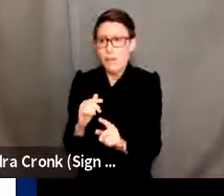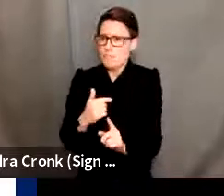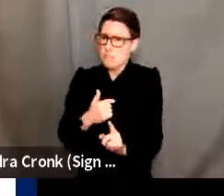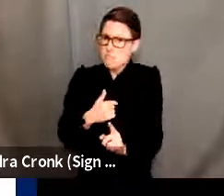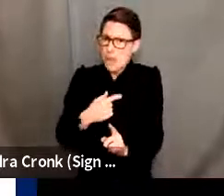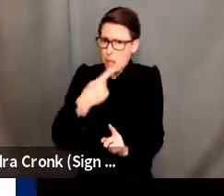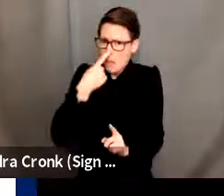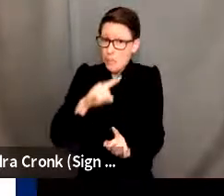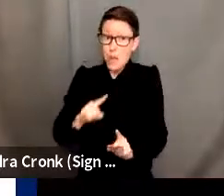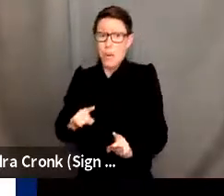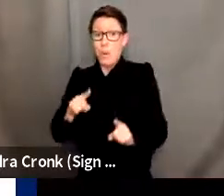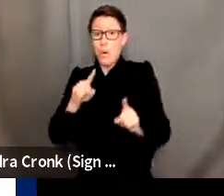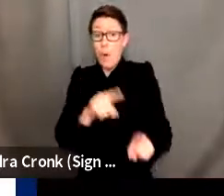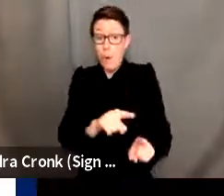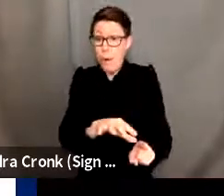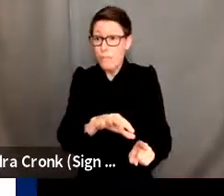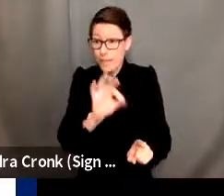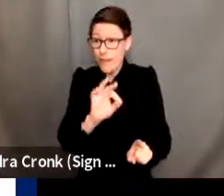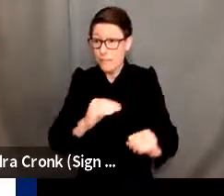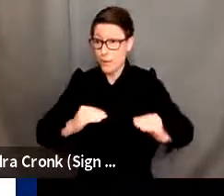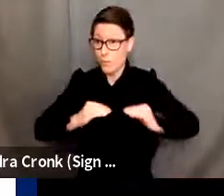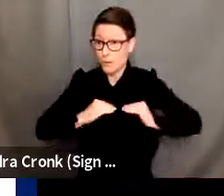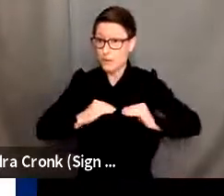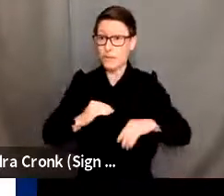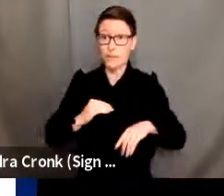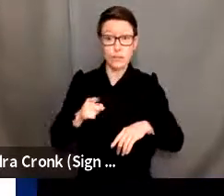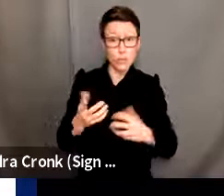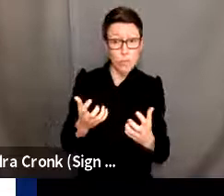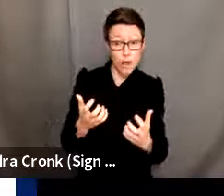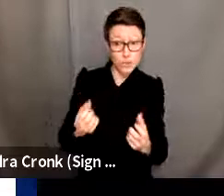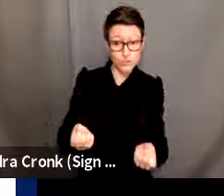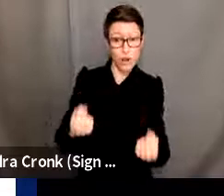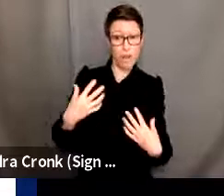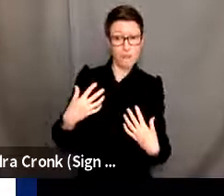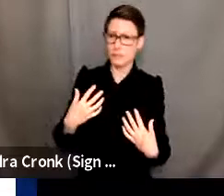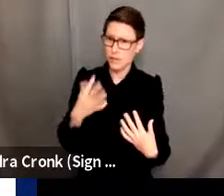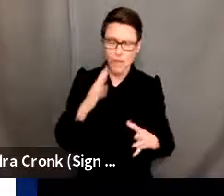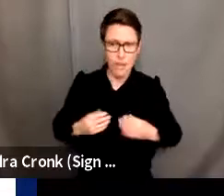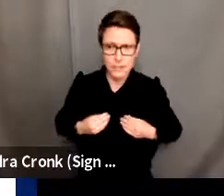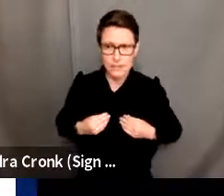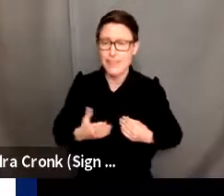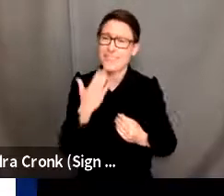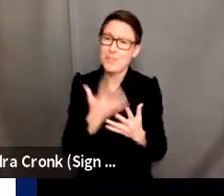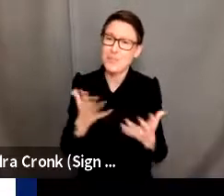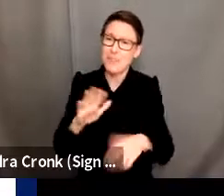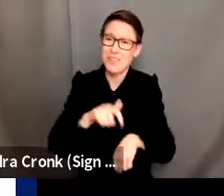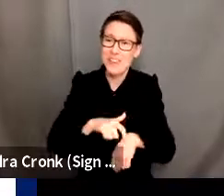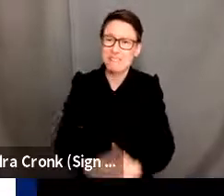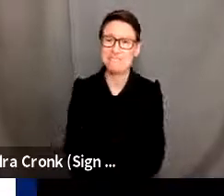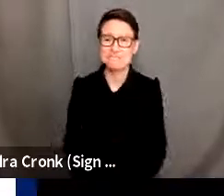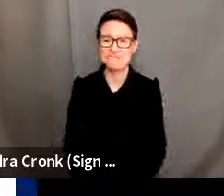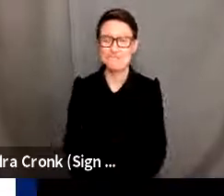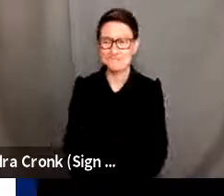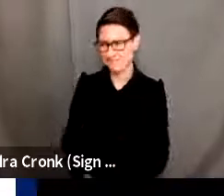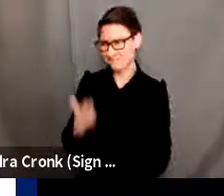quilts, or if you want to drop them off, we'll accept them any way we can. Thank you so much for your time. Victoria, thank you.